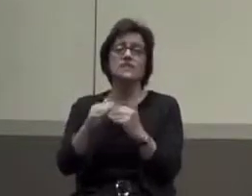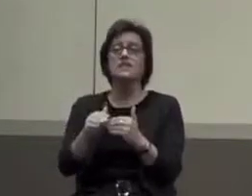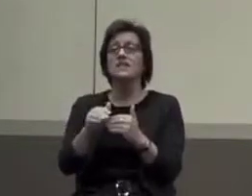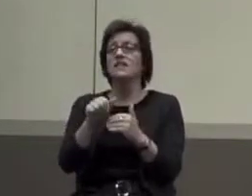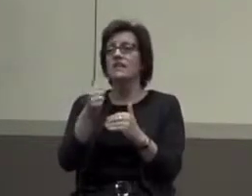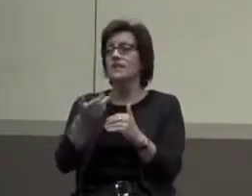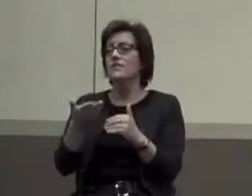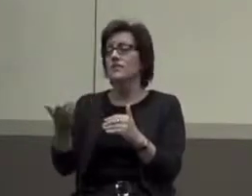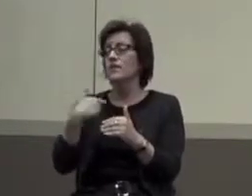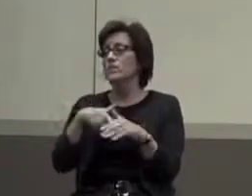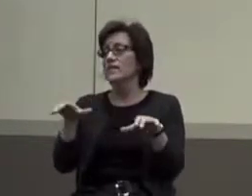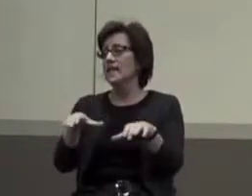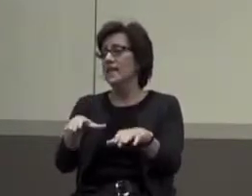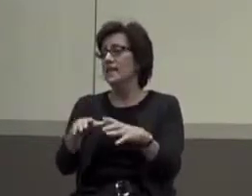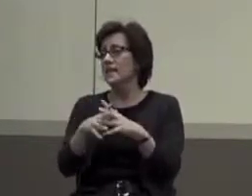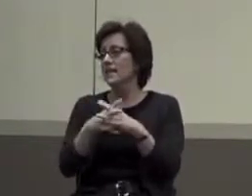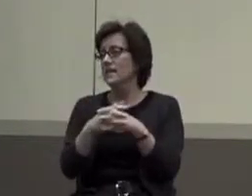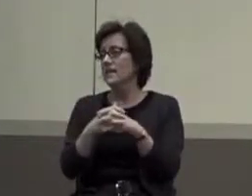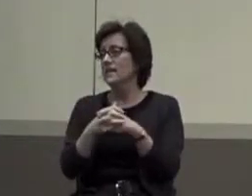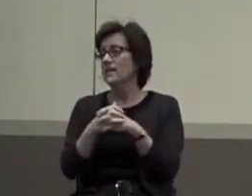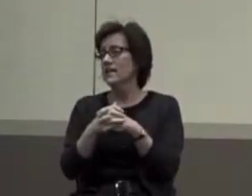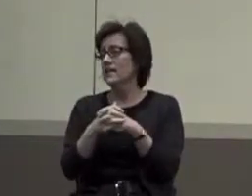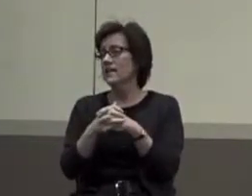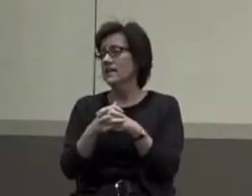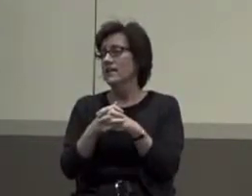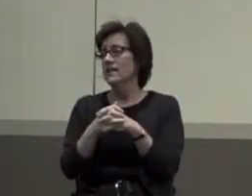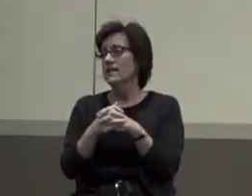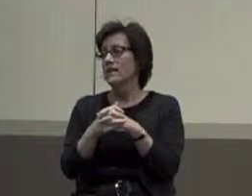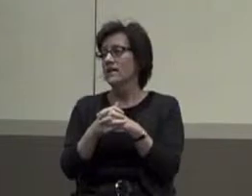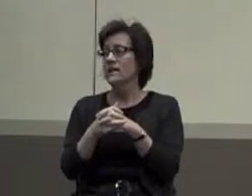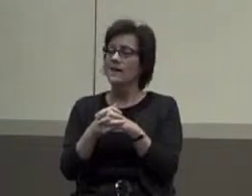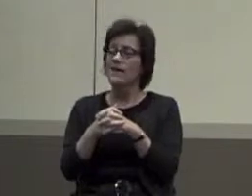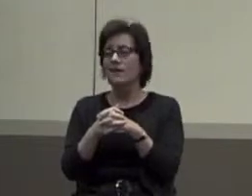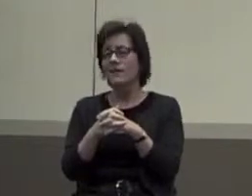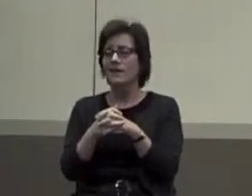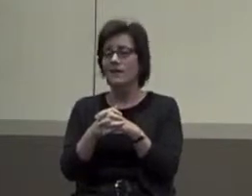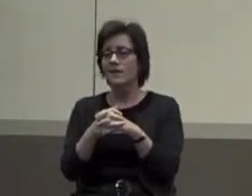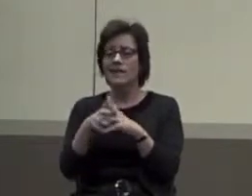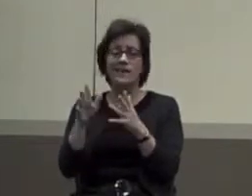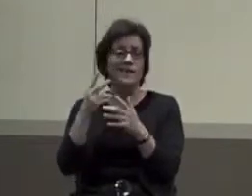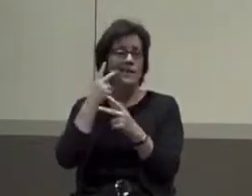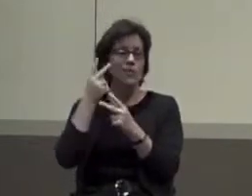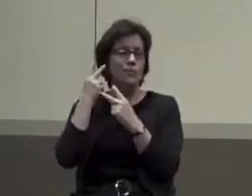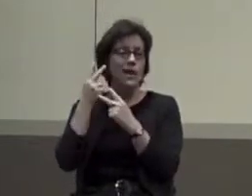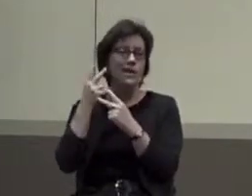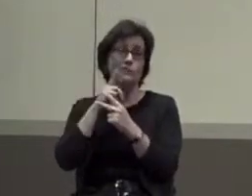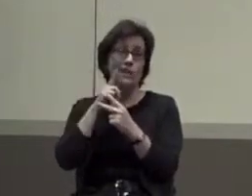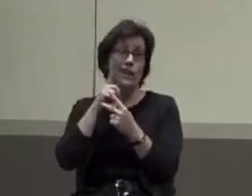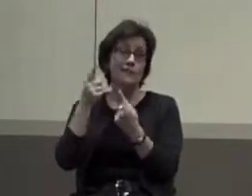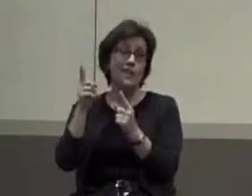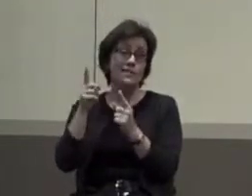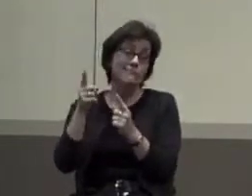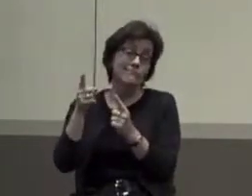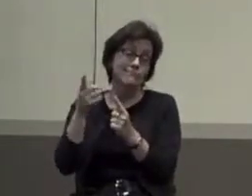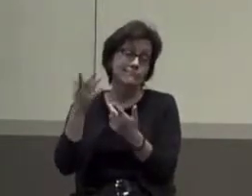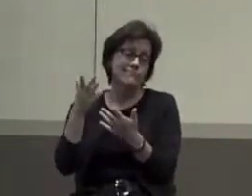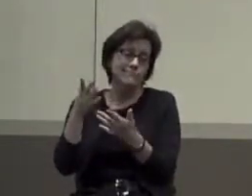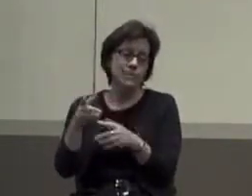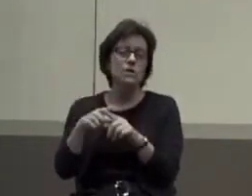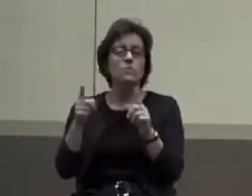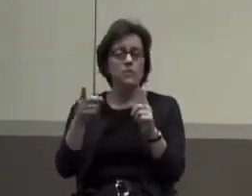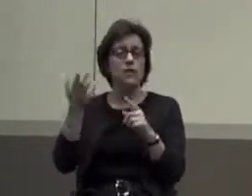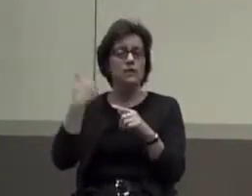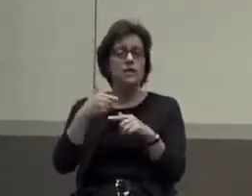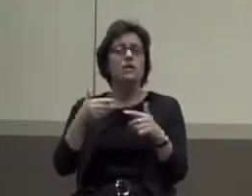did, I really am not sure about how effective this was, but we had